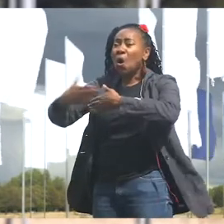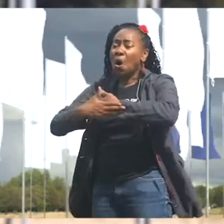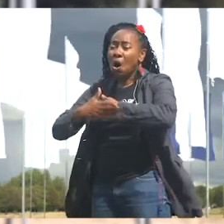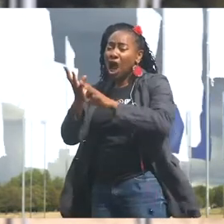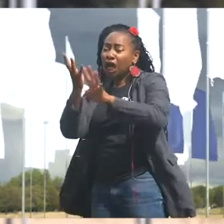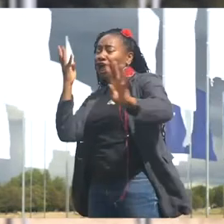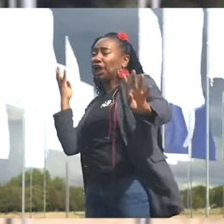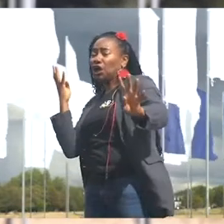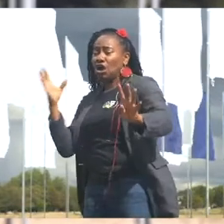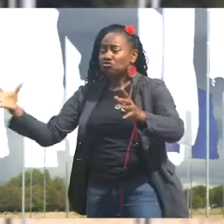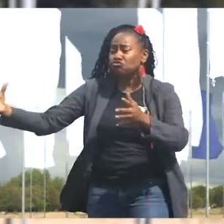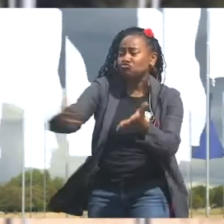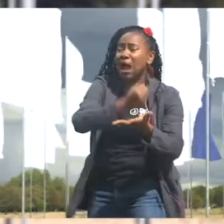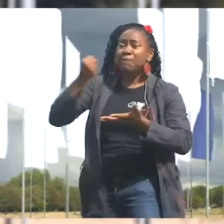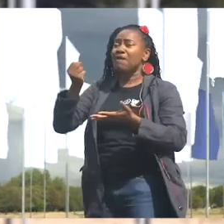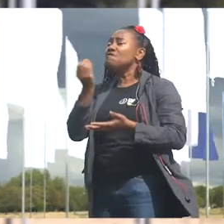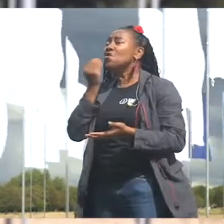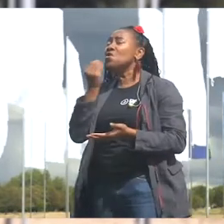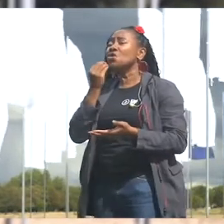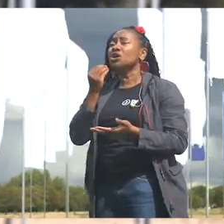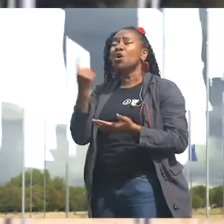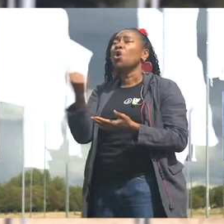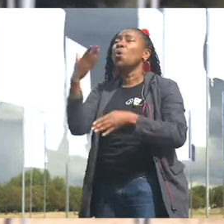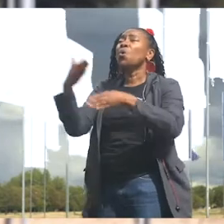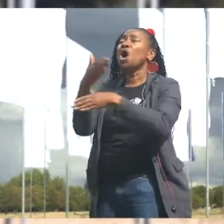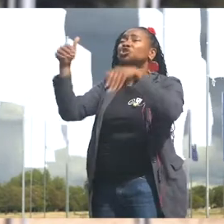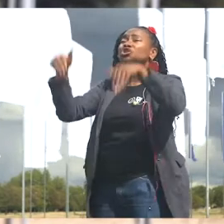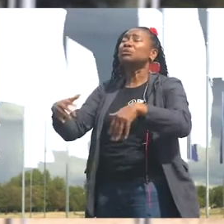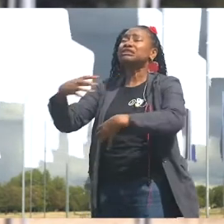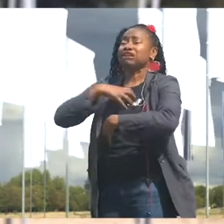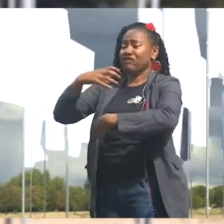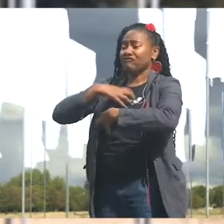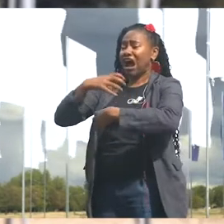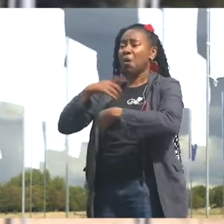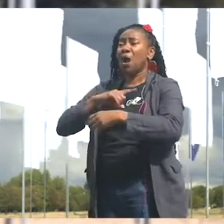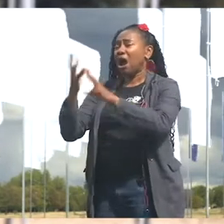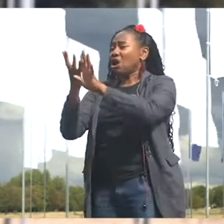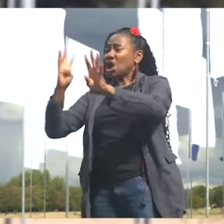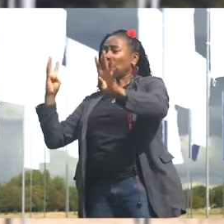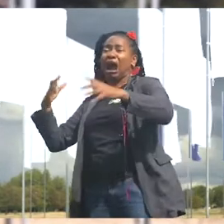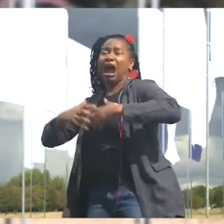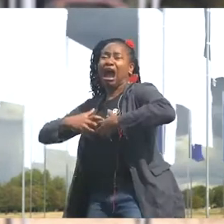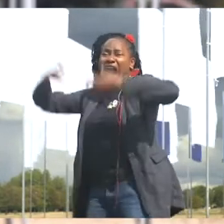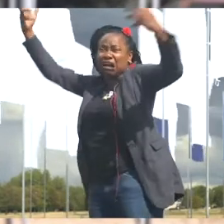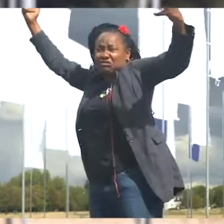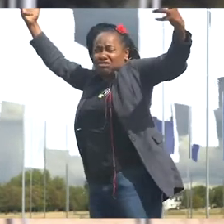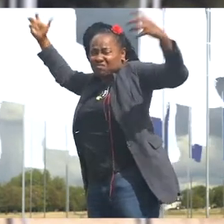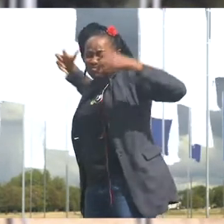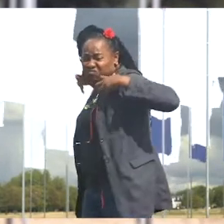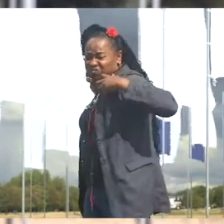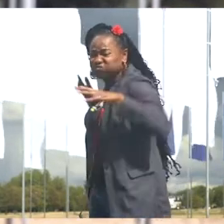was left. Shop workers terrified as the angry mob surged through the store like a raging